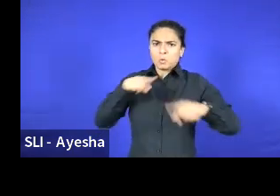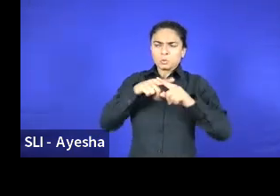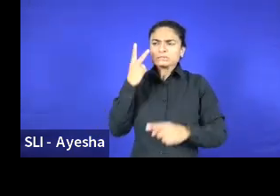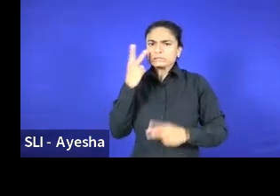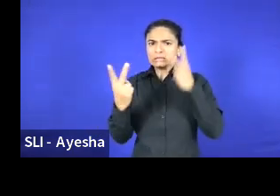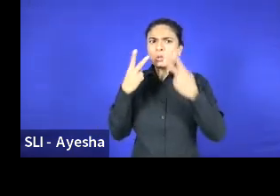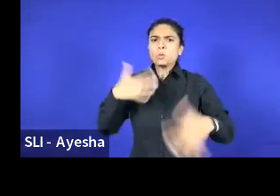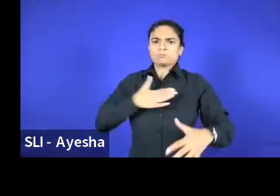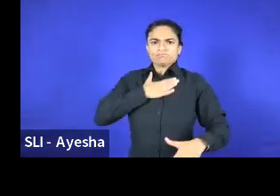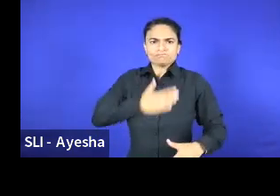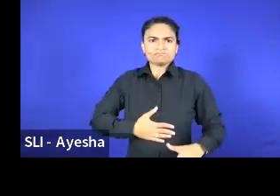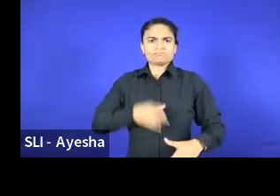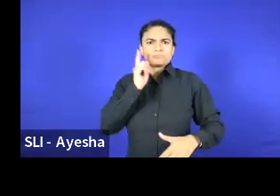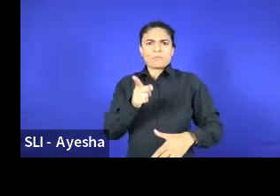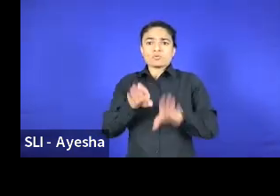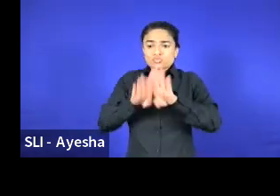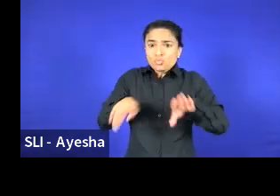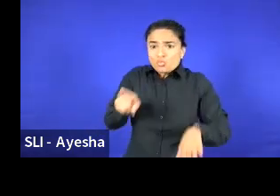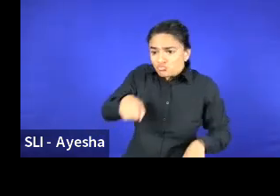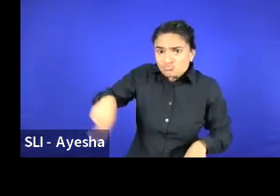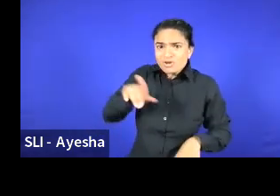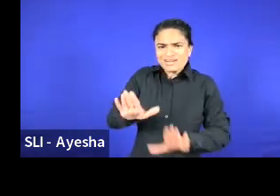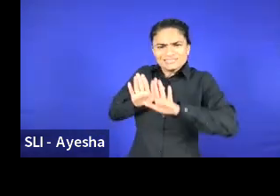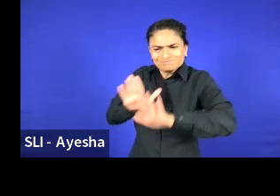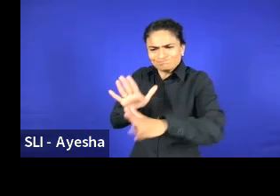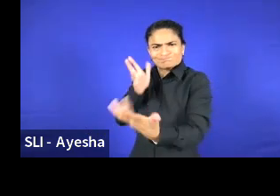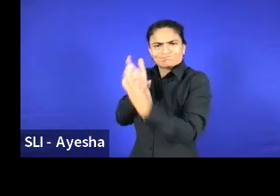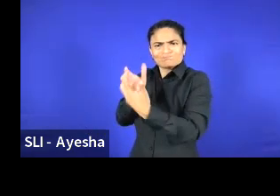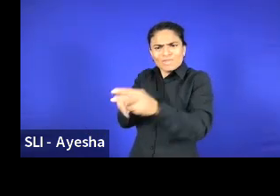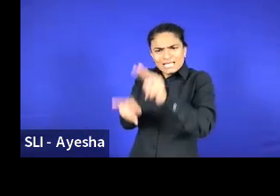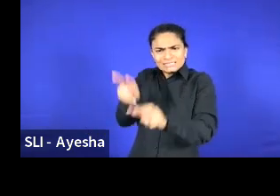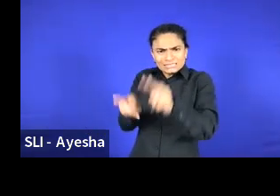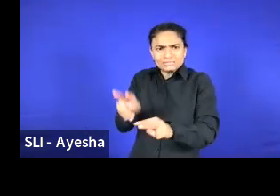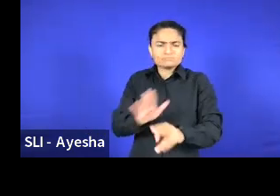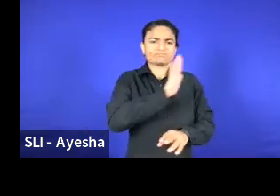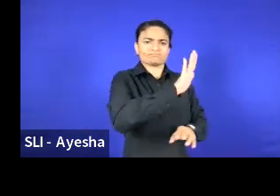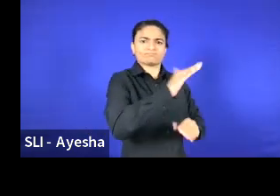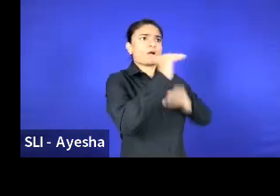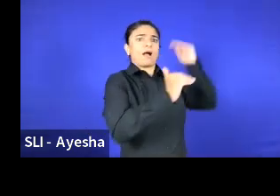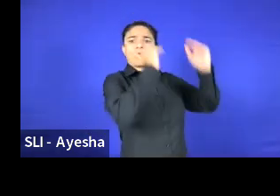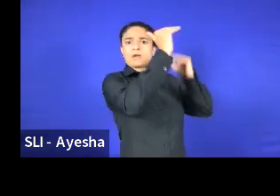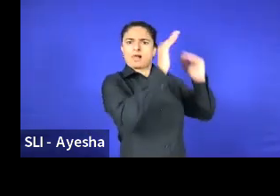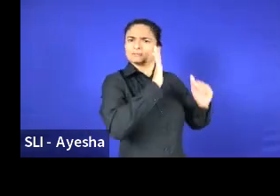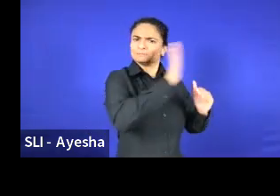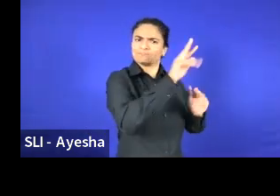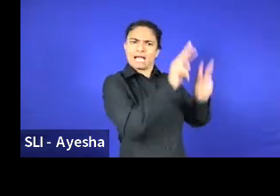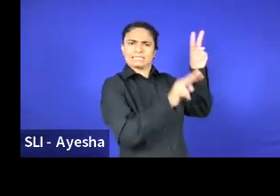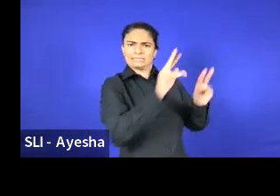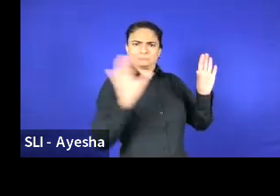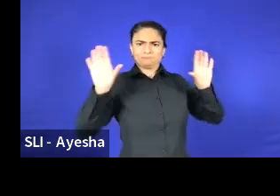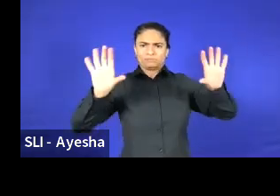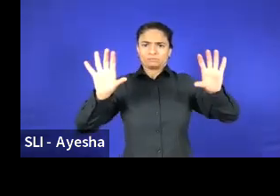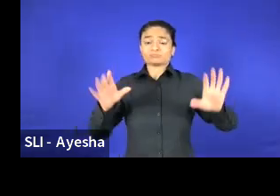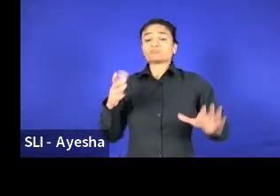reliability, limiting fraud and complaint, ensuring that wherever the assessment is done, it will yield the same result. For persons